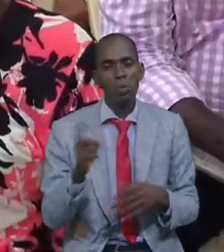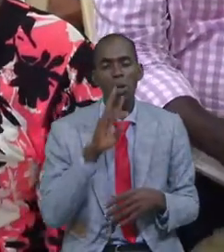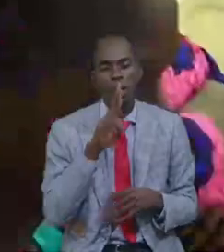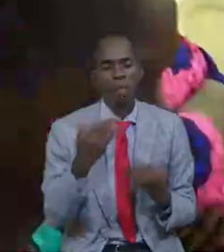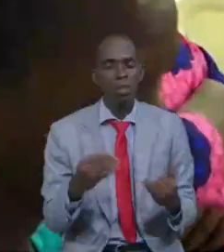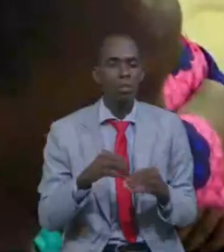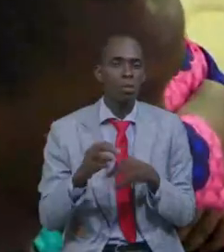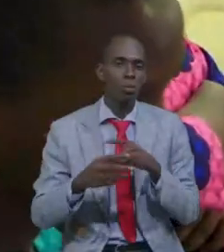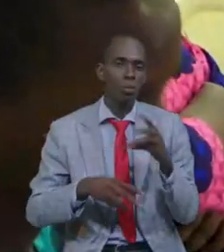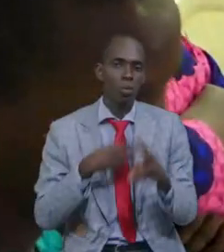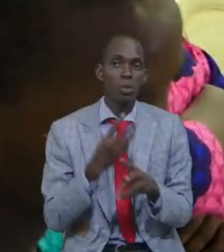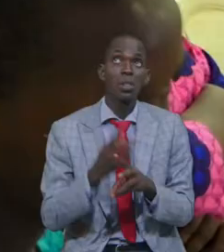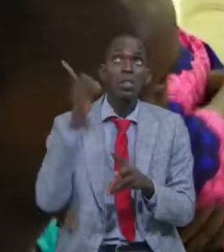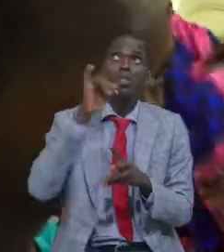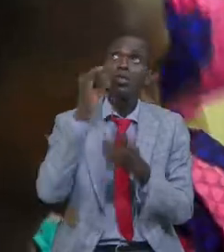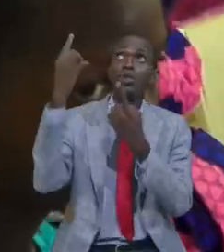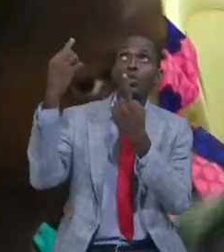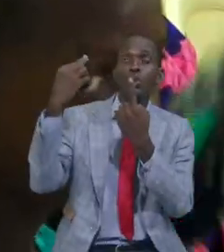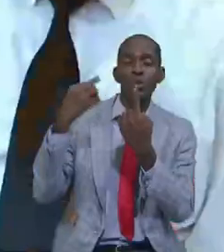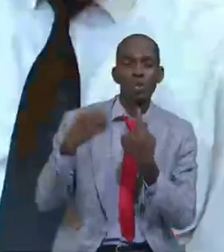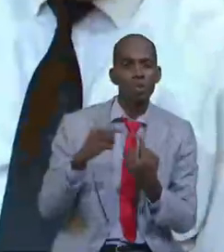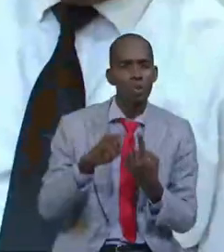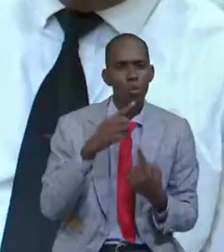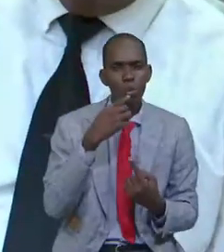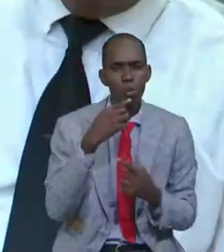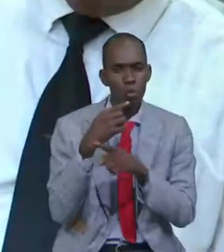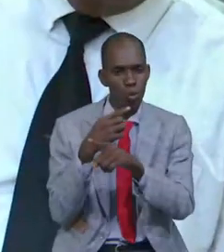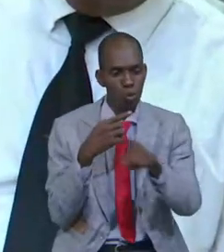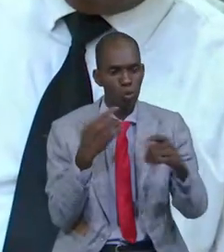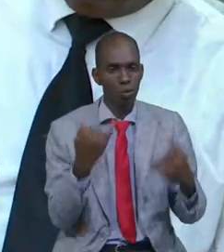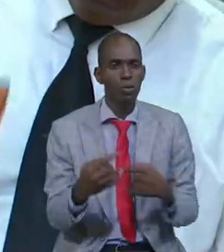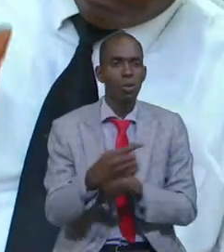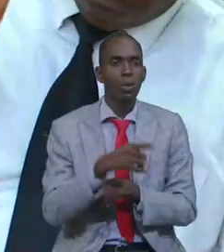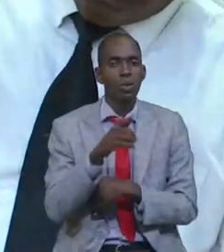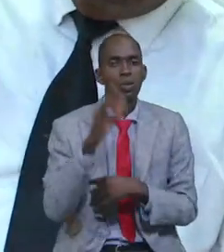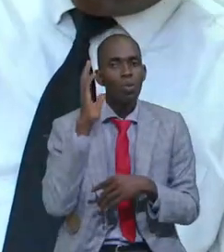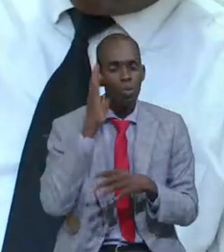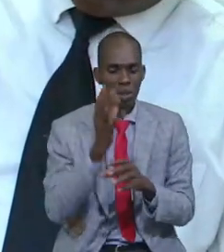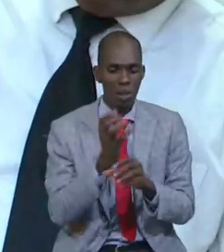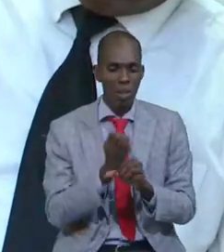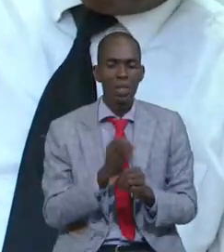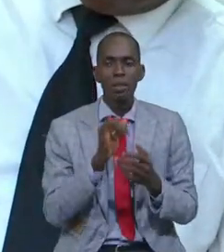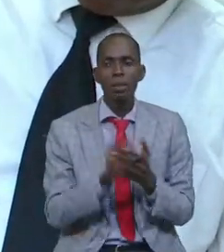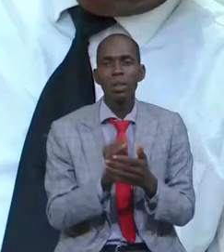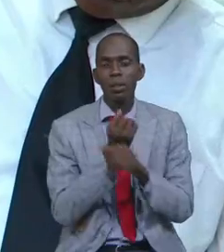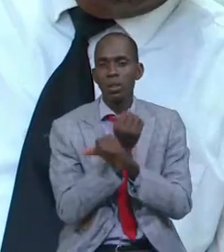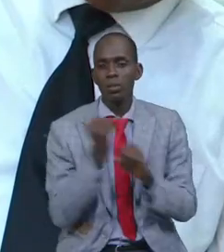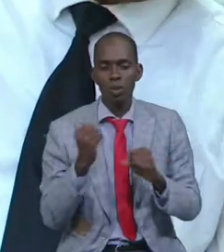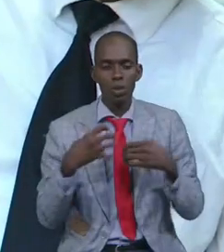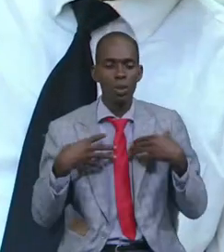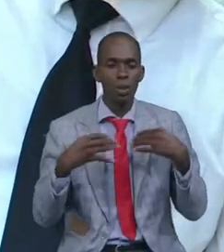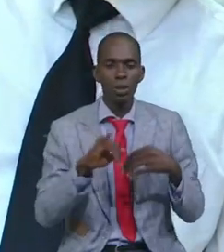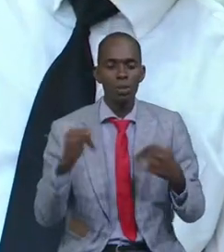today. Where are you? You will get that salvation, that healing, that miracle tonight